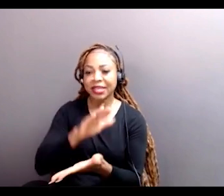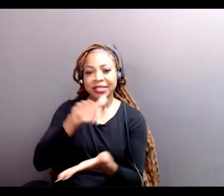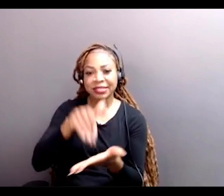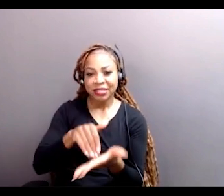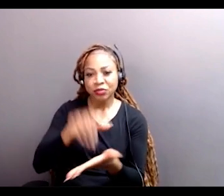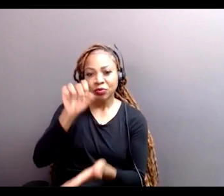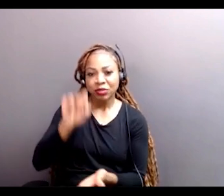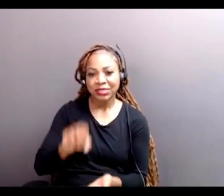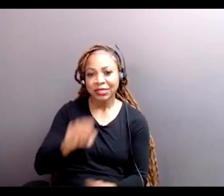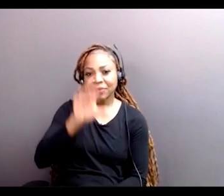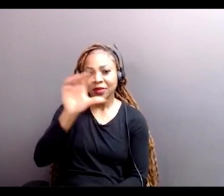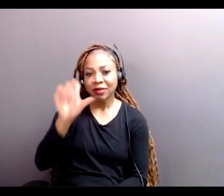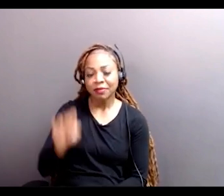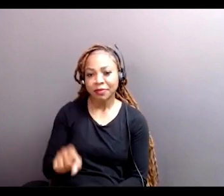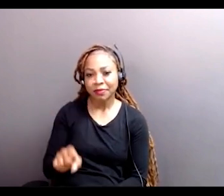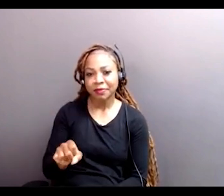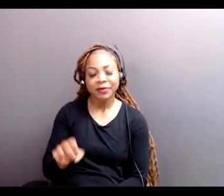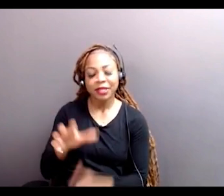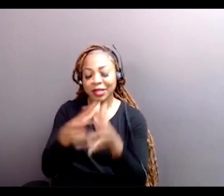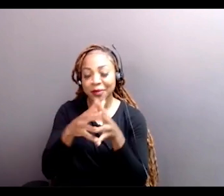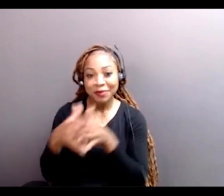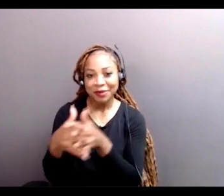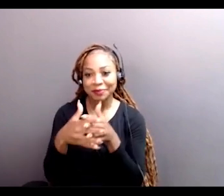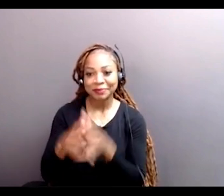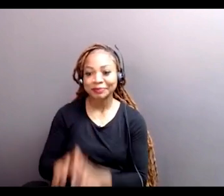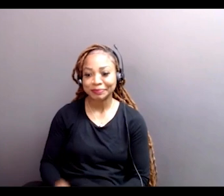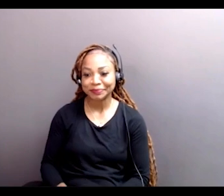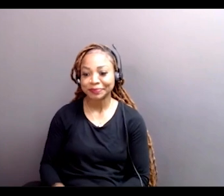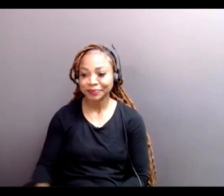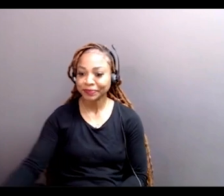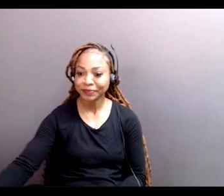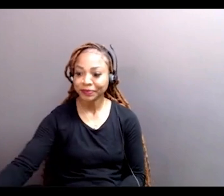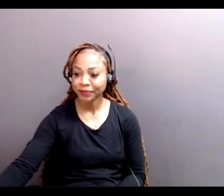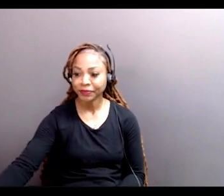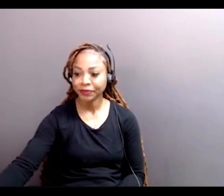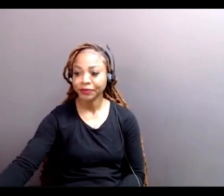Central and South America. Next slide, please.